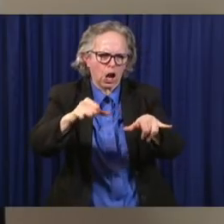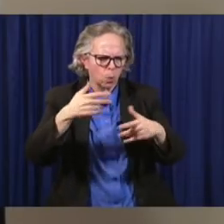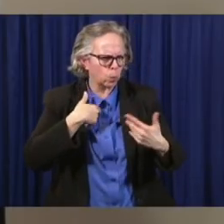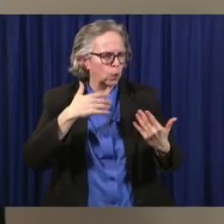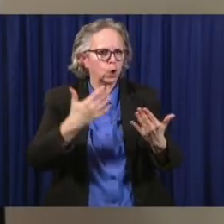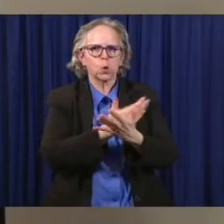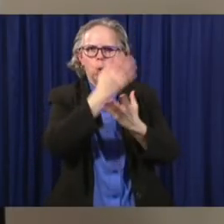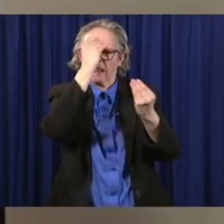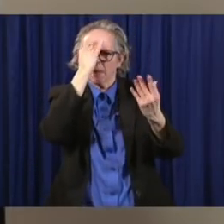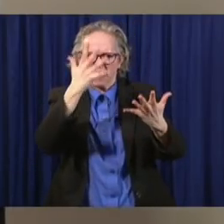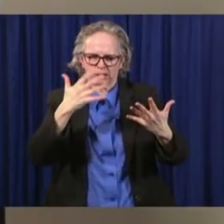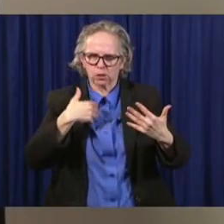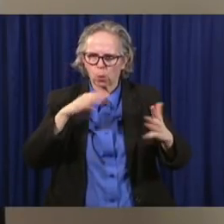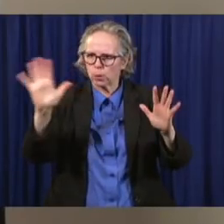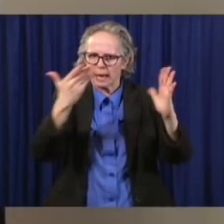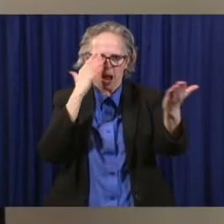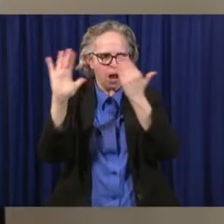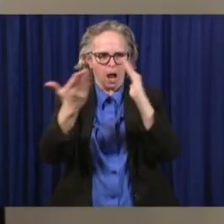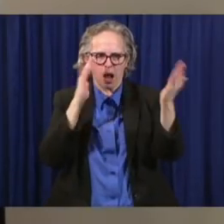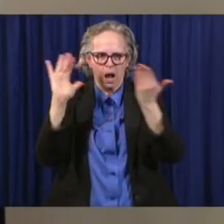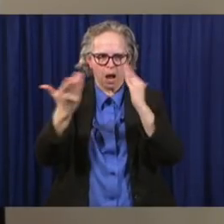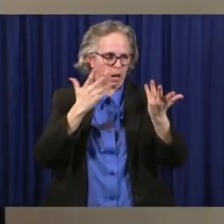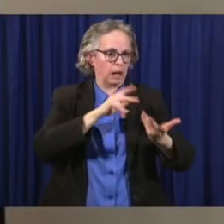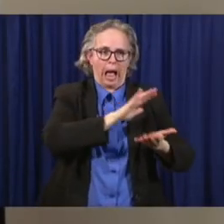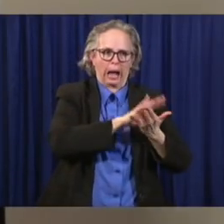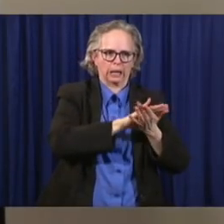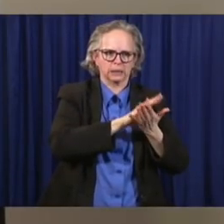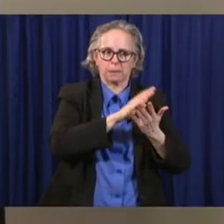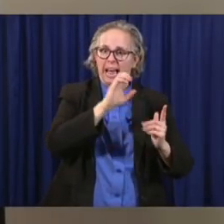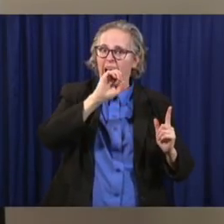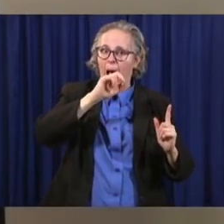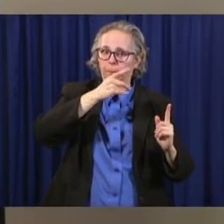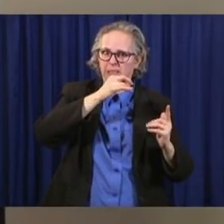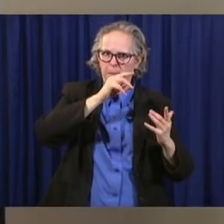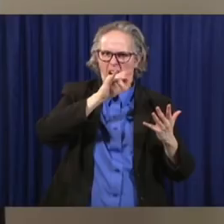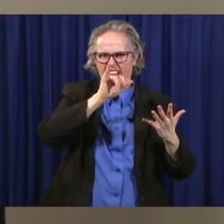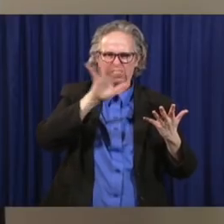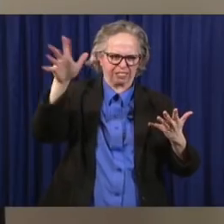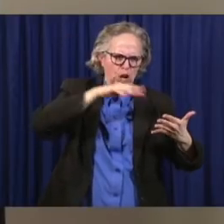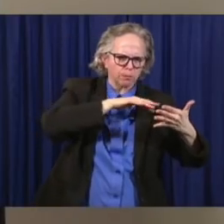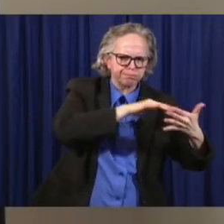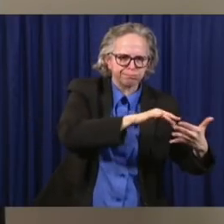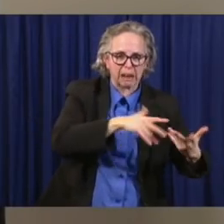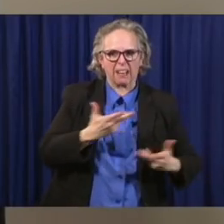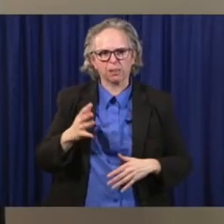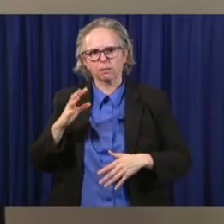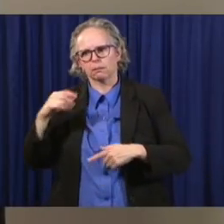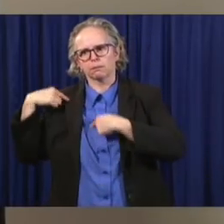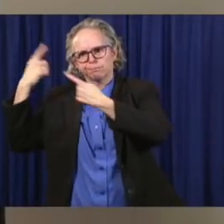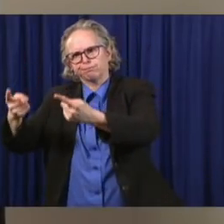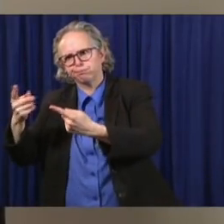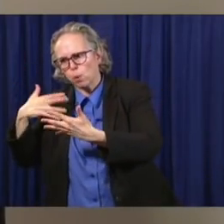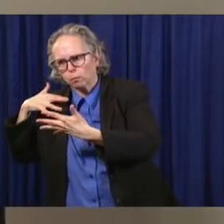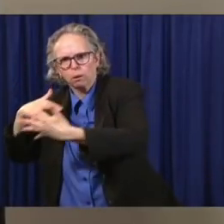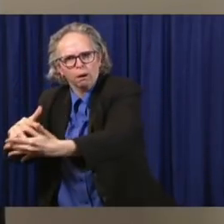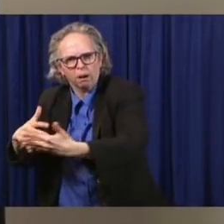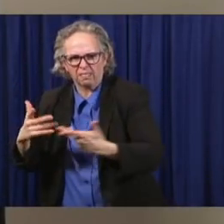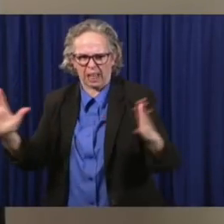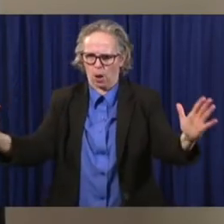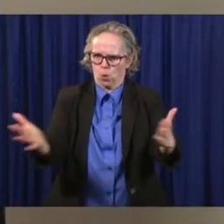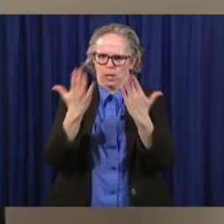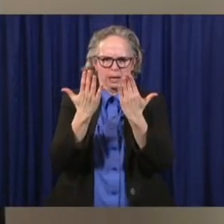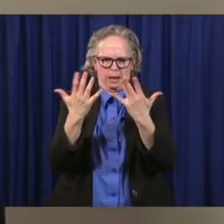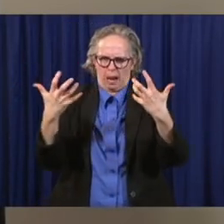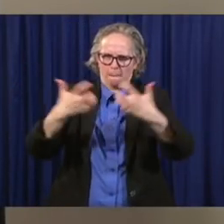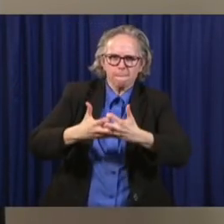academic epidemiology and some of the modeling we've seen, old school, a nurse or community health worker who will talk to you and